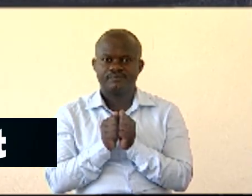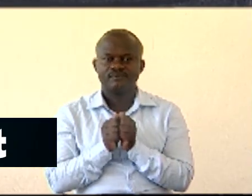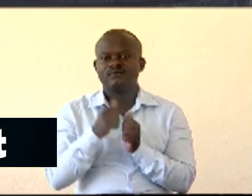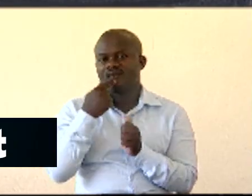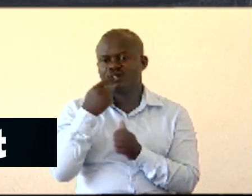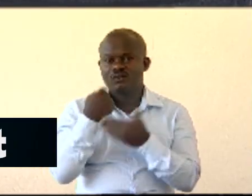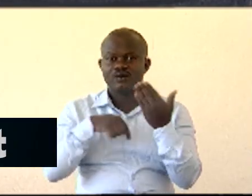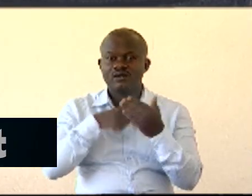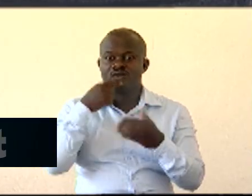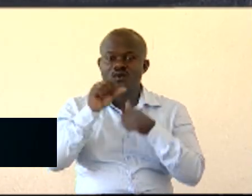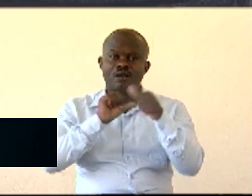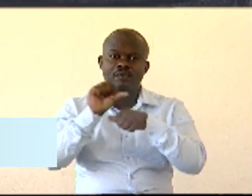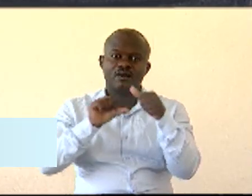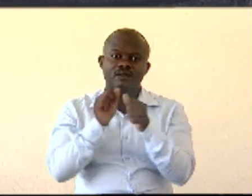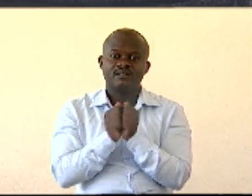So when we talk about